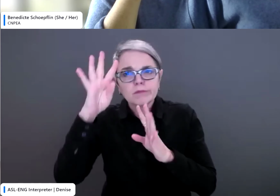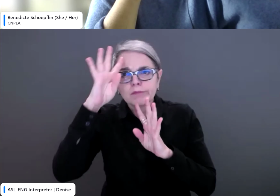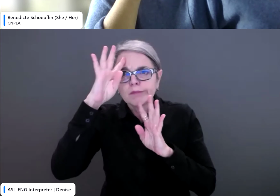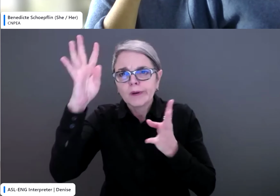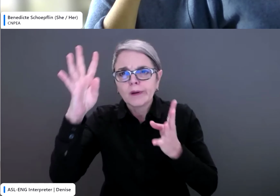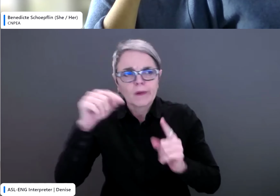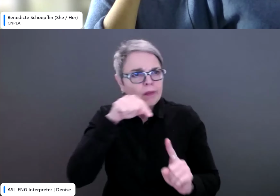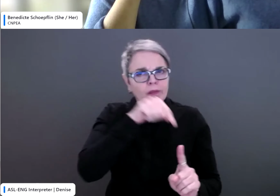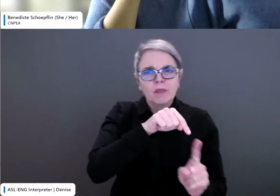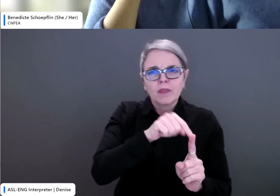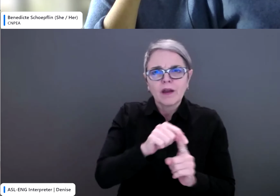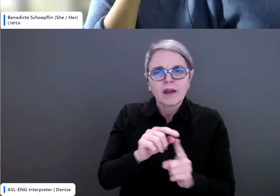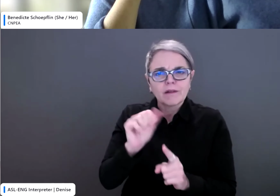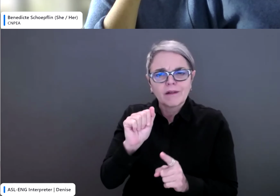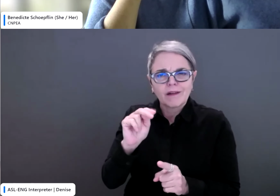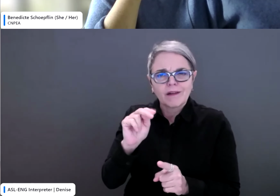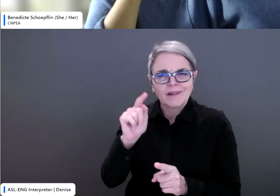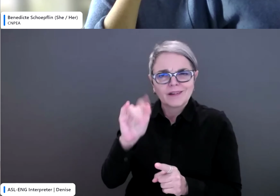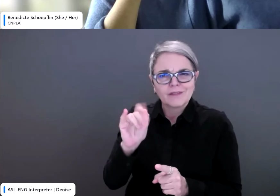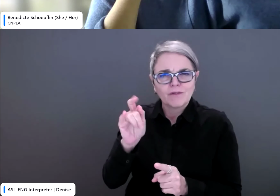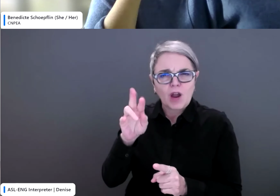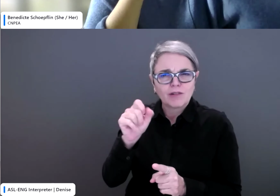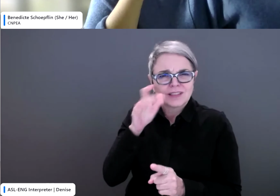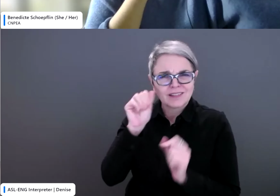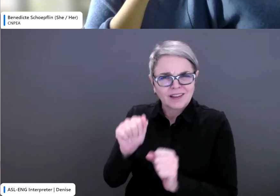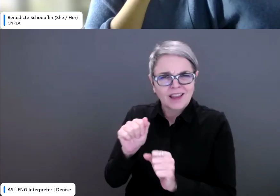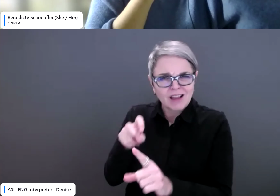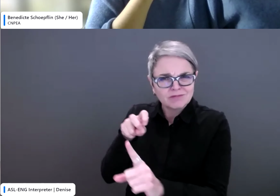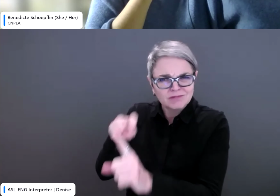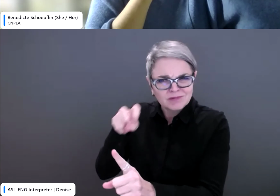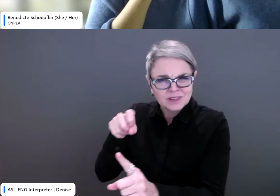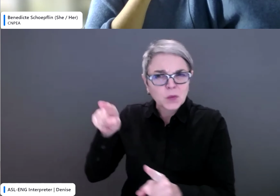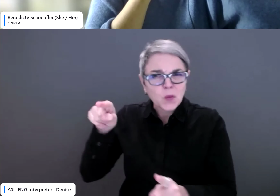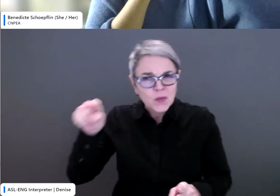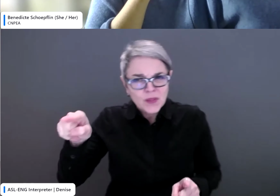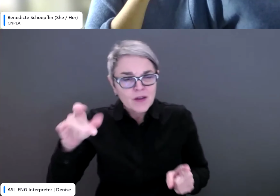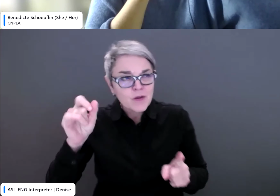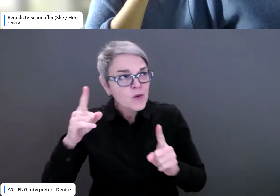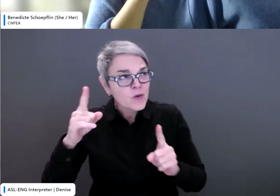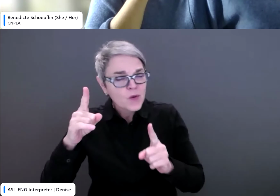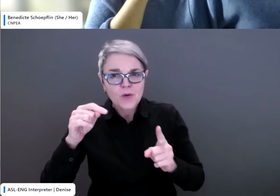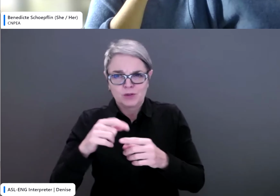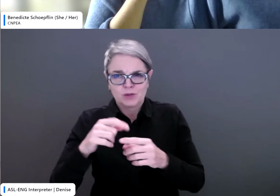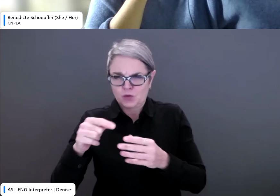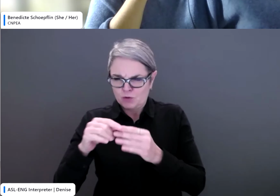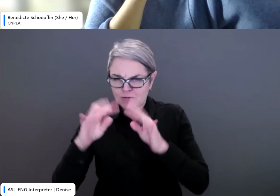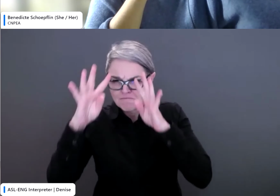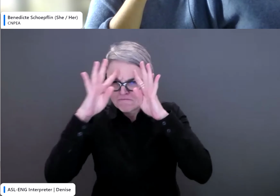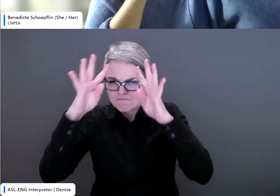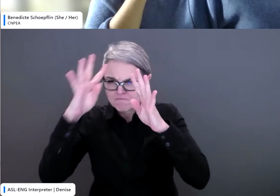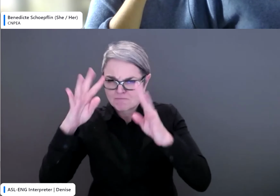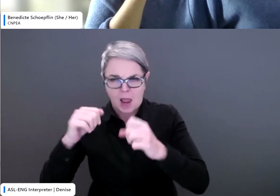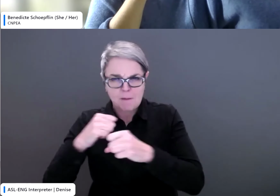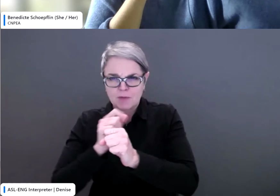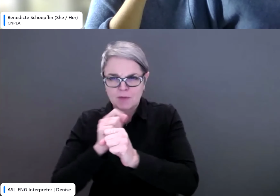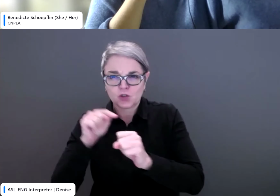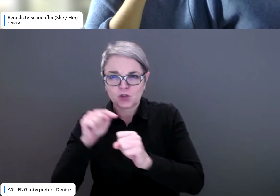to make sure that that virus cannot be detected by the most popular antivirus